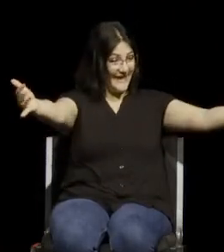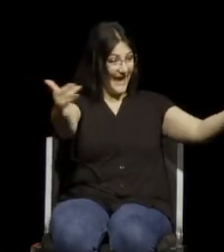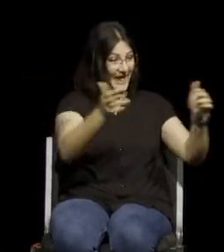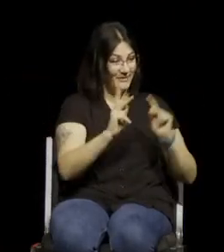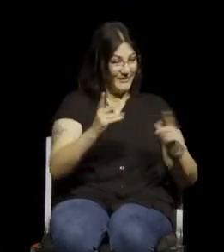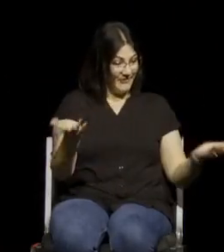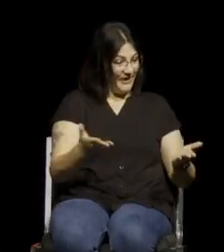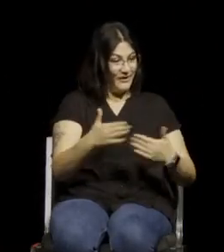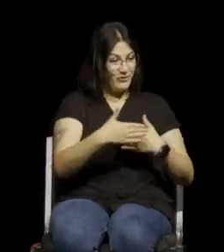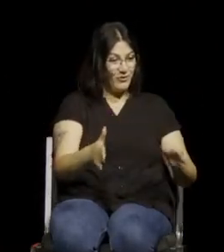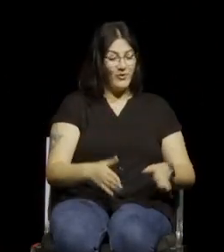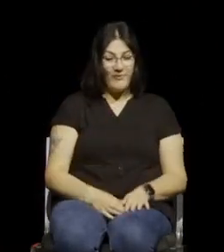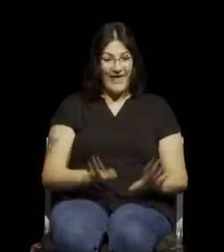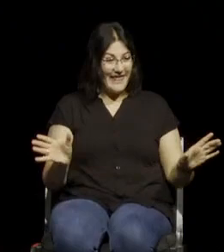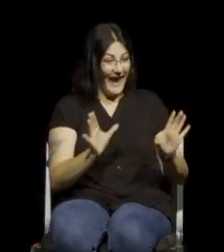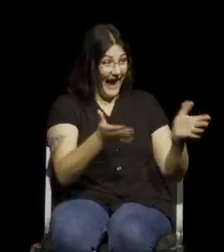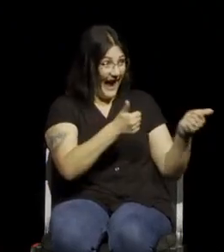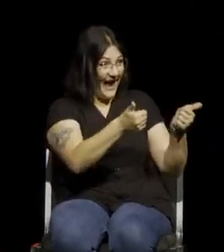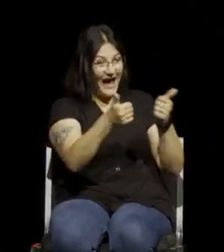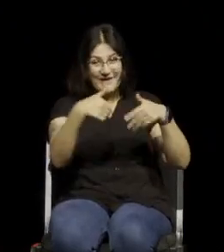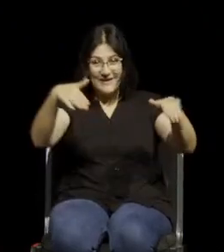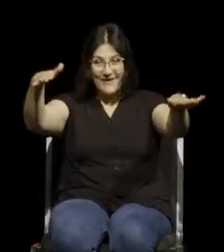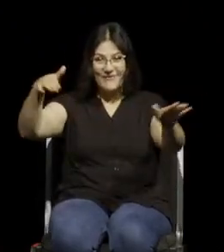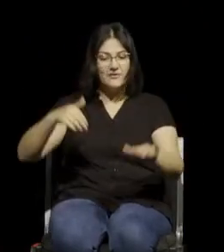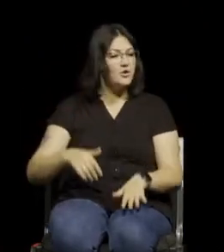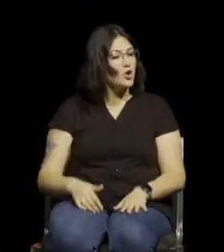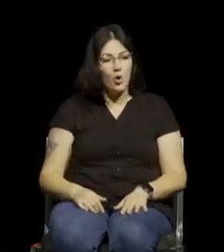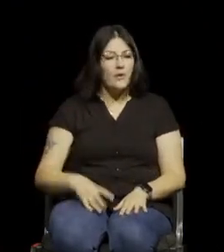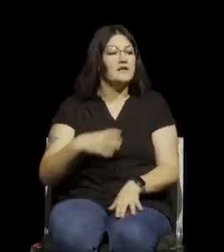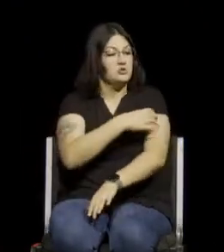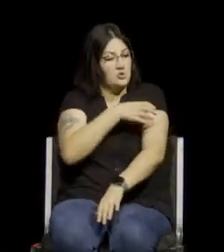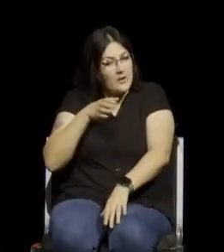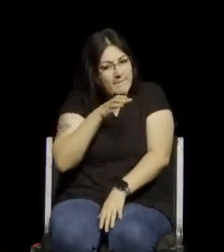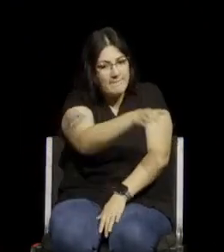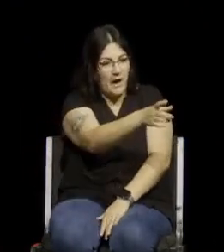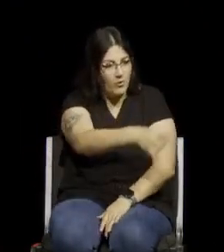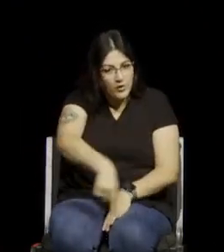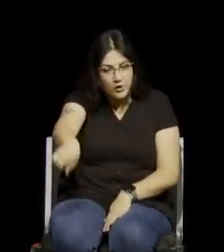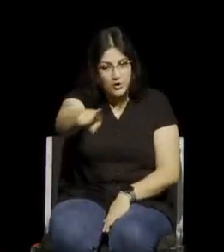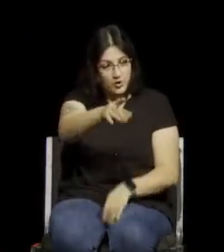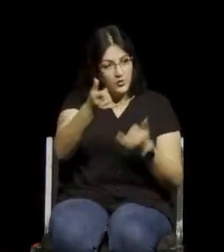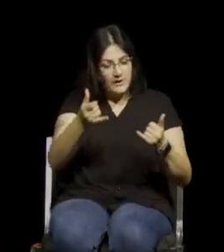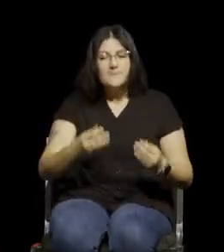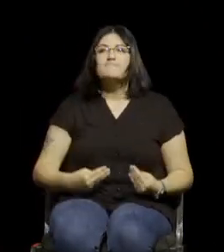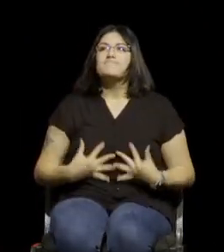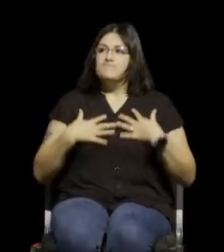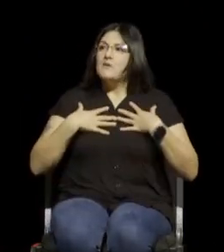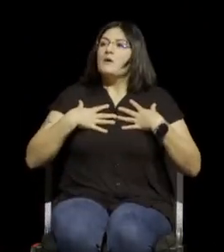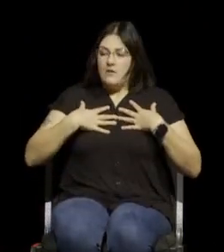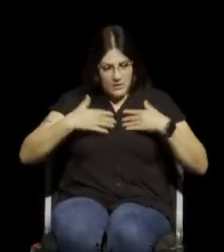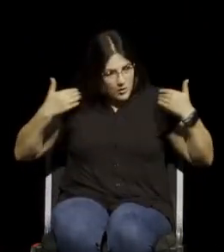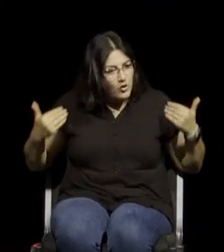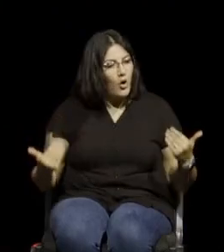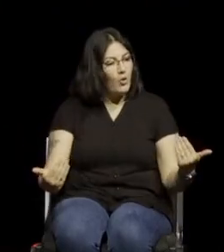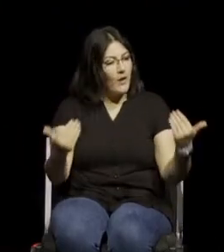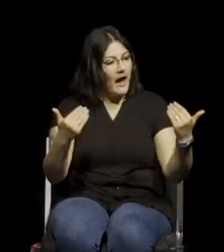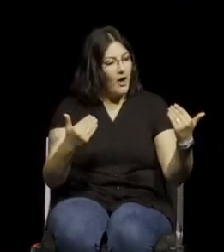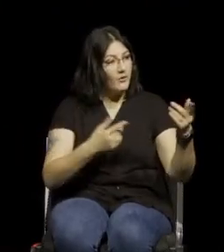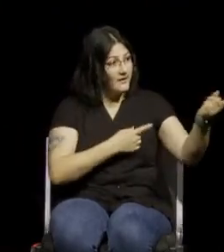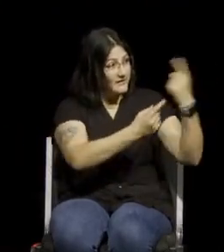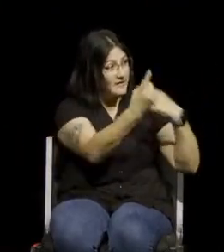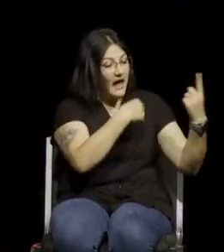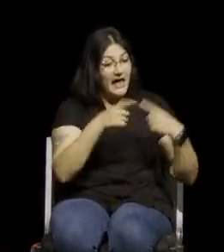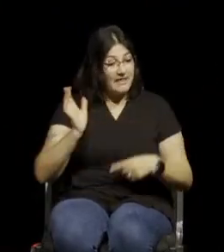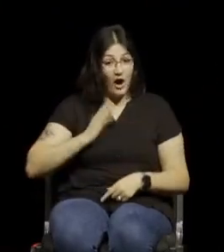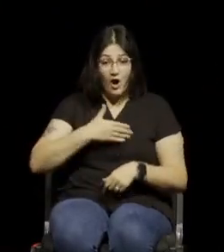room and then charge them up and send them out. It's to empower you in this room to go out and build a church so big that they won't fit in this